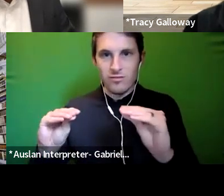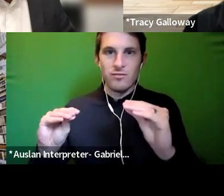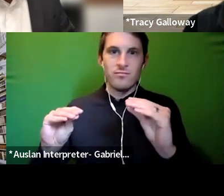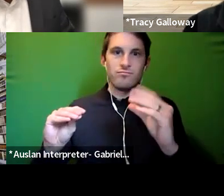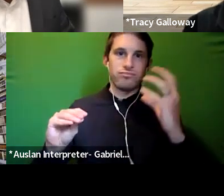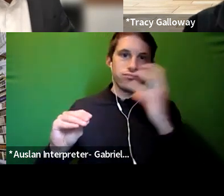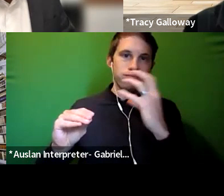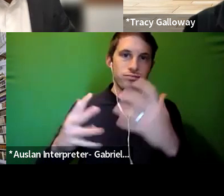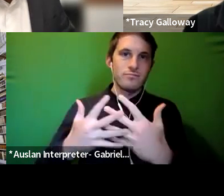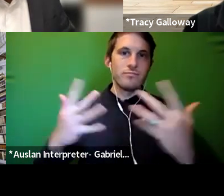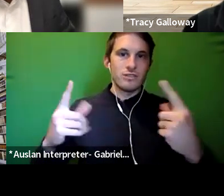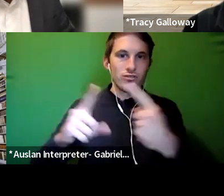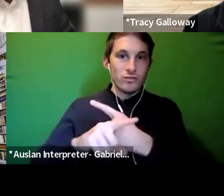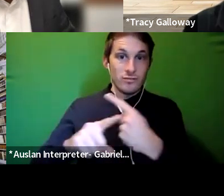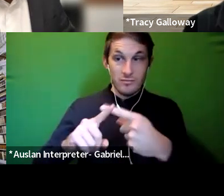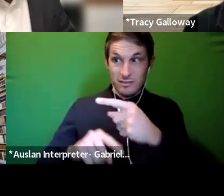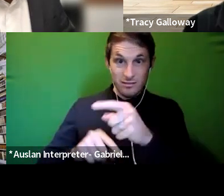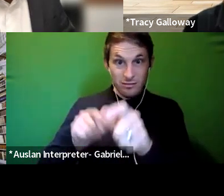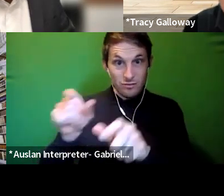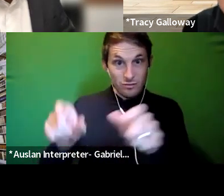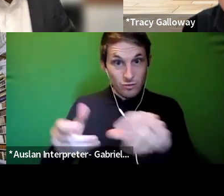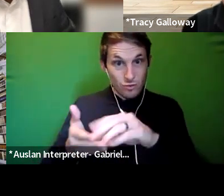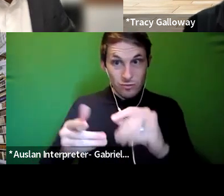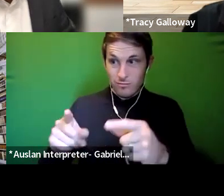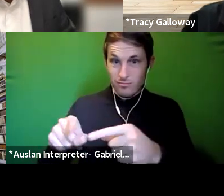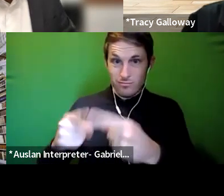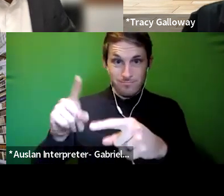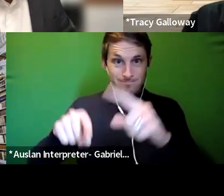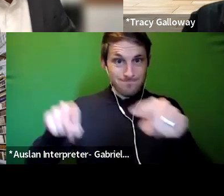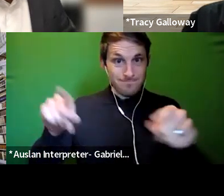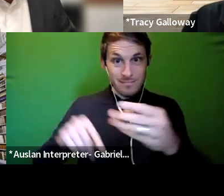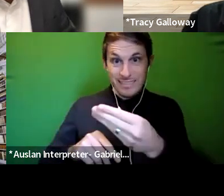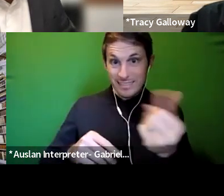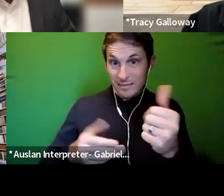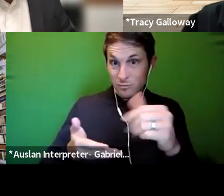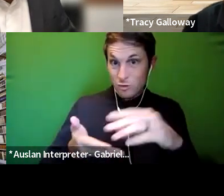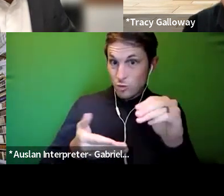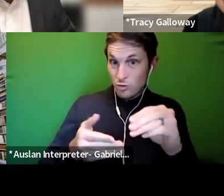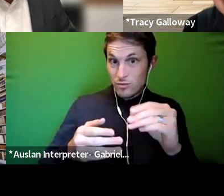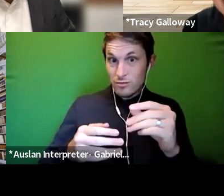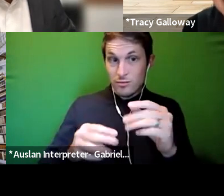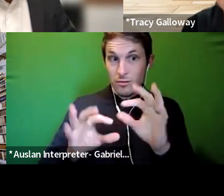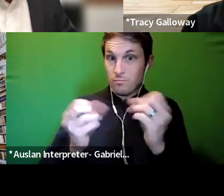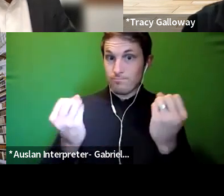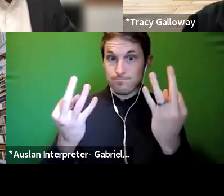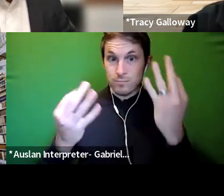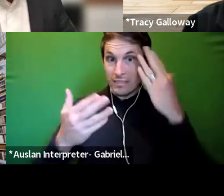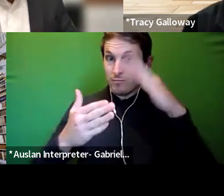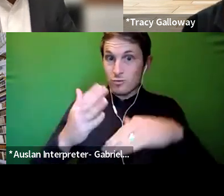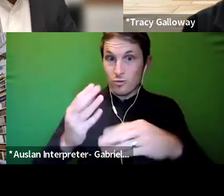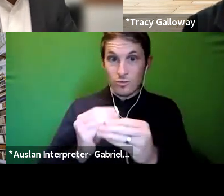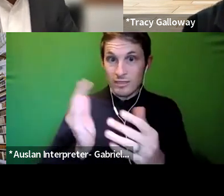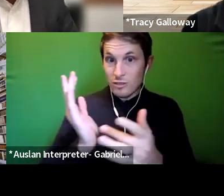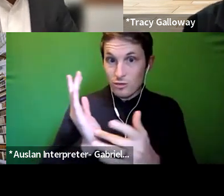groups, and some mature students haven't grown up with technology, and I think universities need to keep that in mind, that not everyone is at the same technical